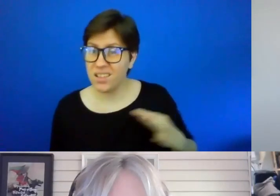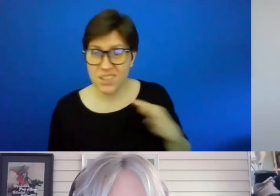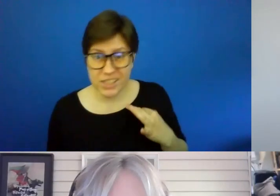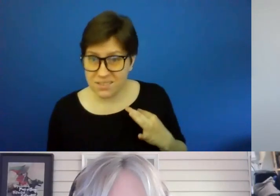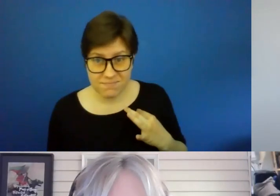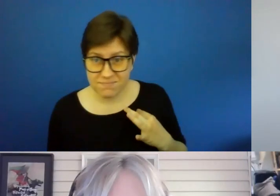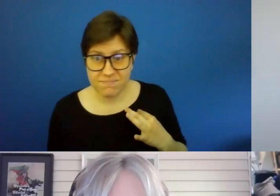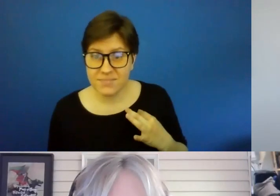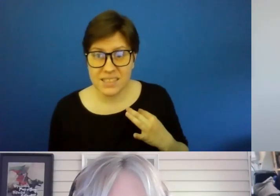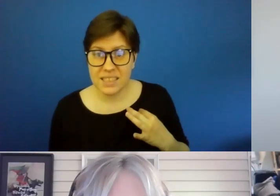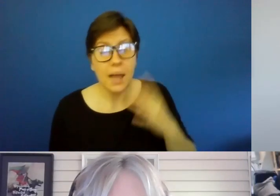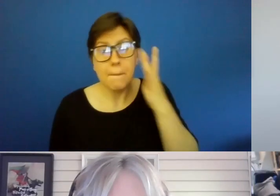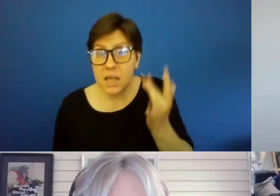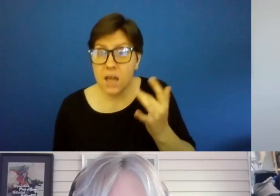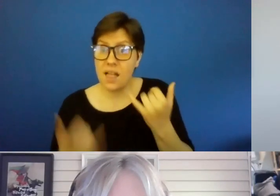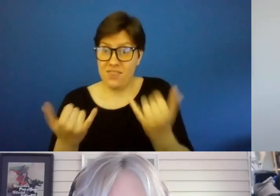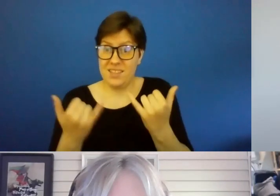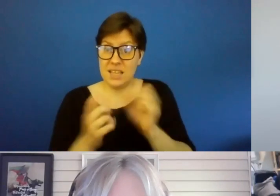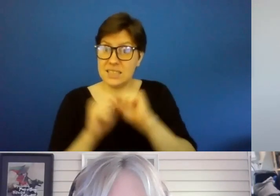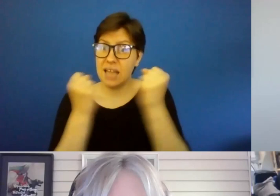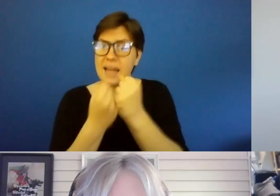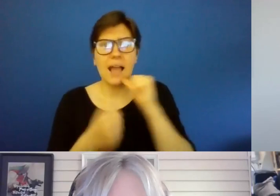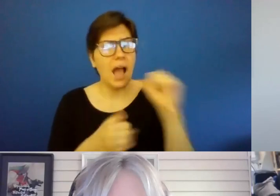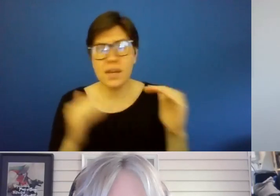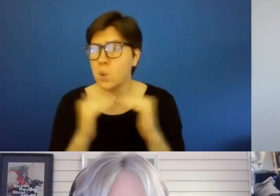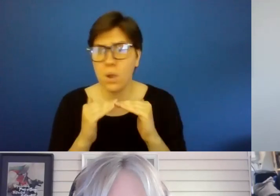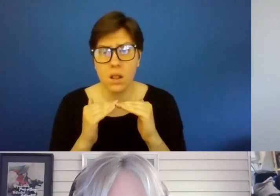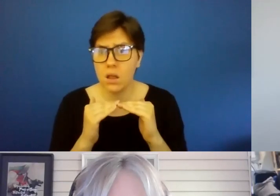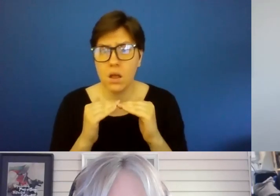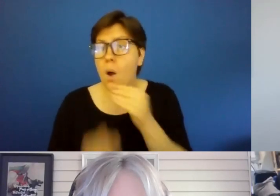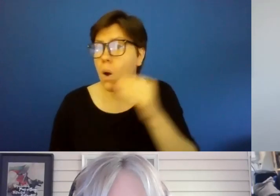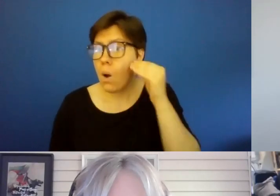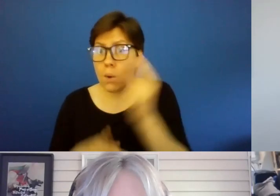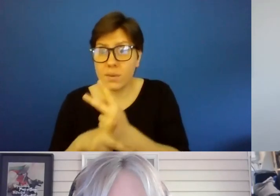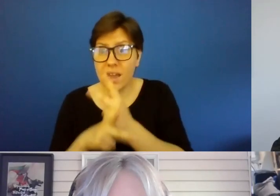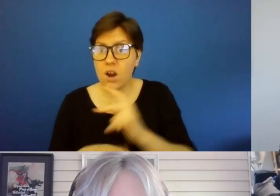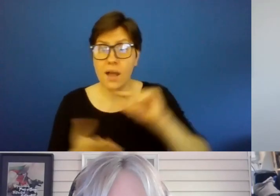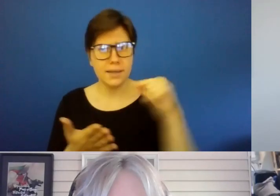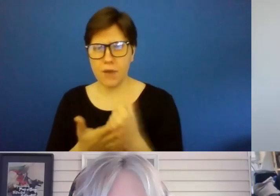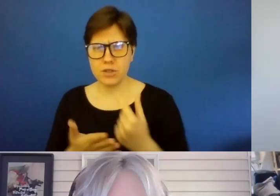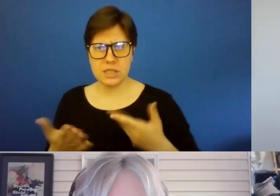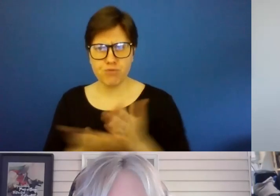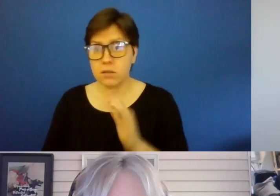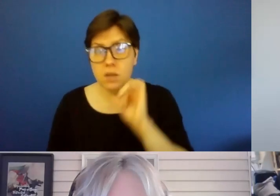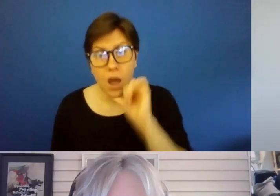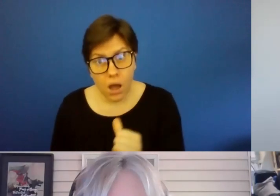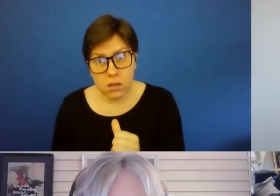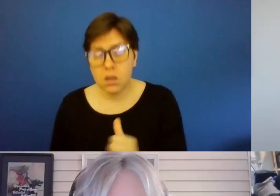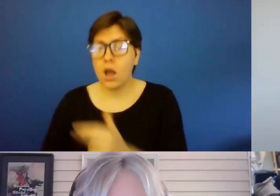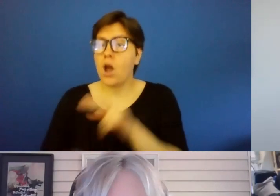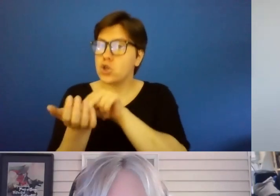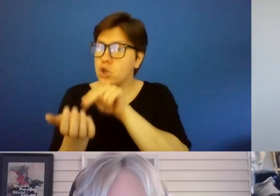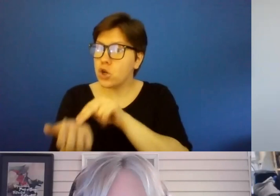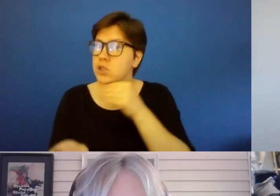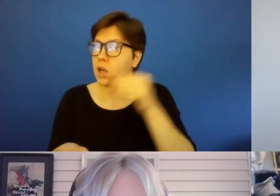in such an unequal society where home care is not a guaranteed right, where nursing homes are places